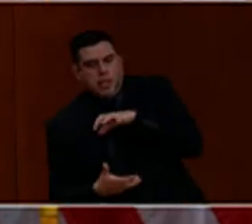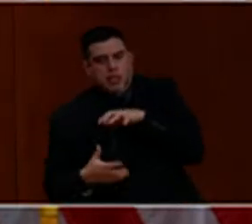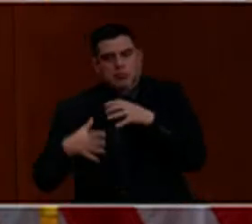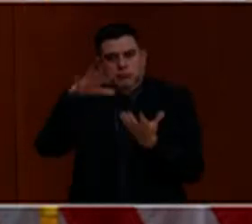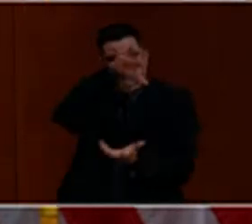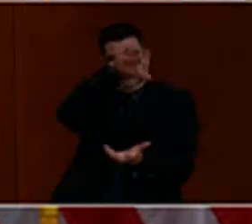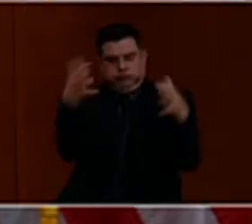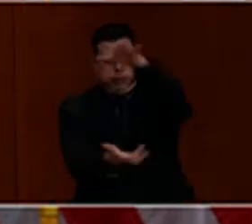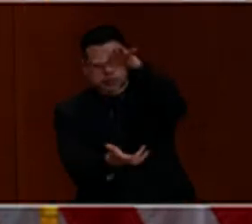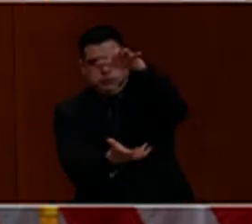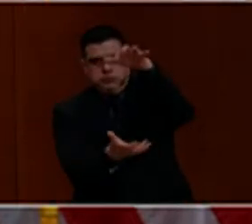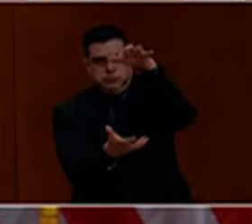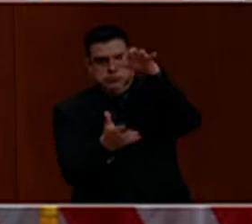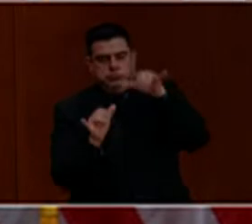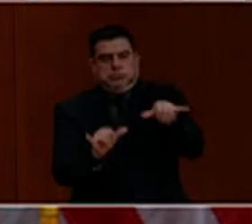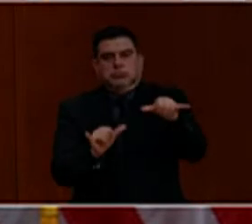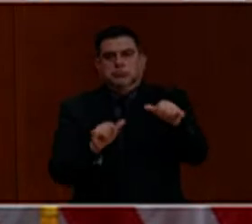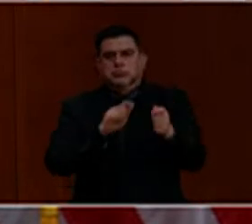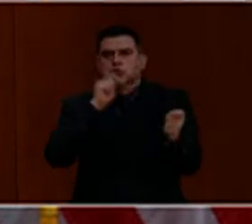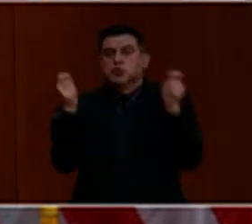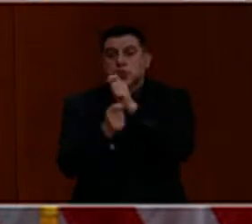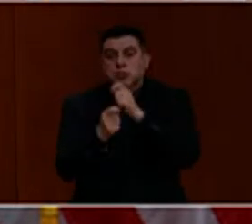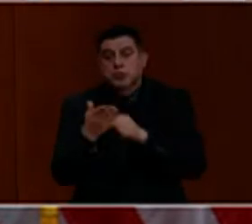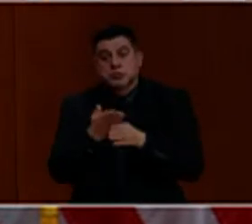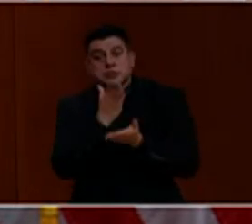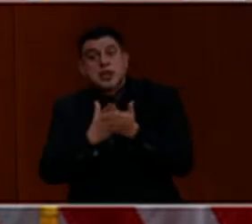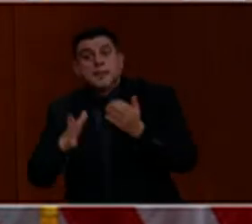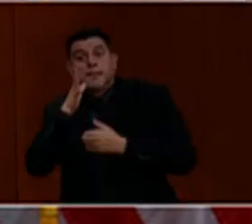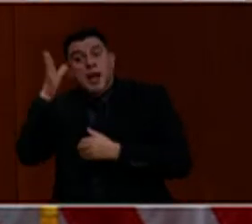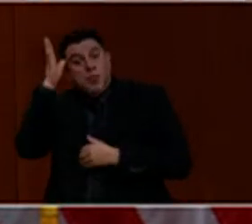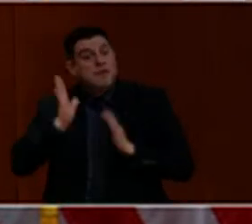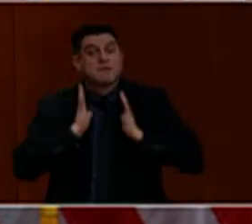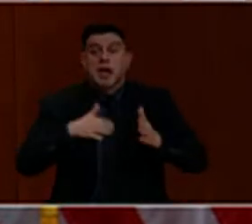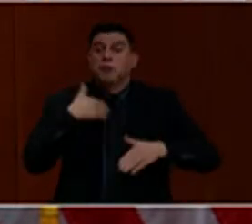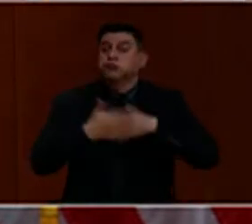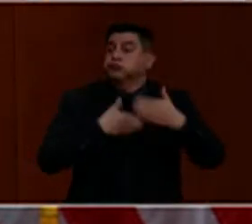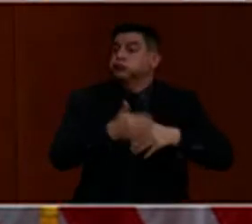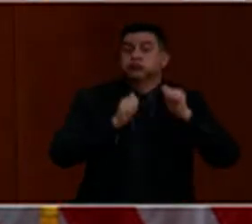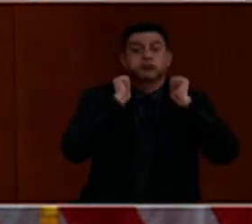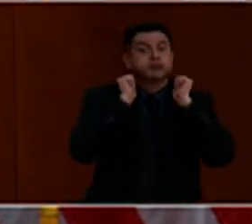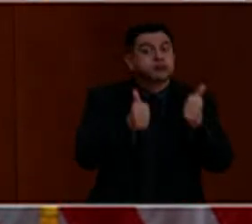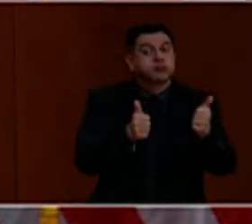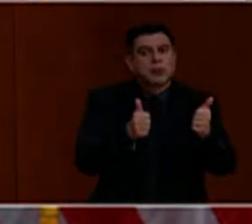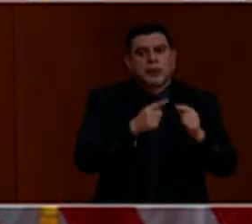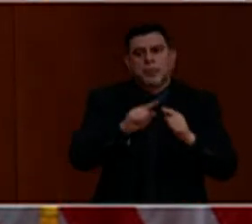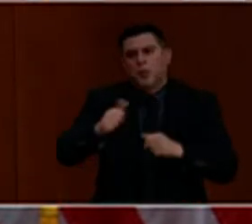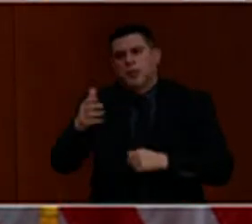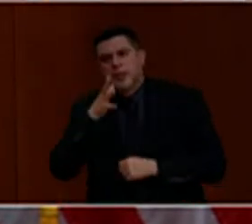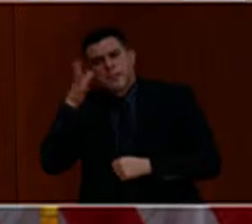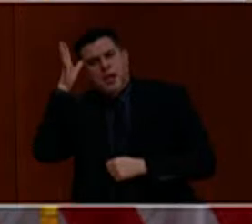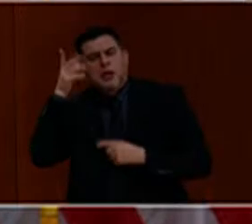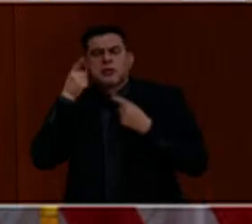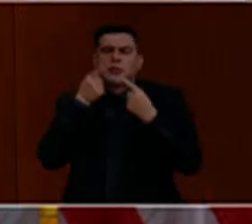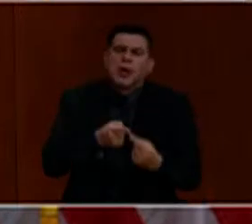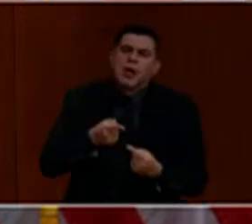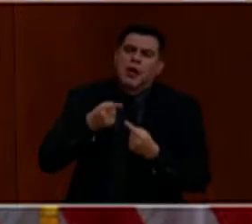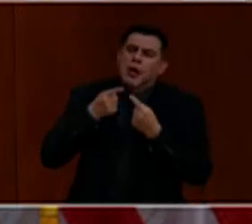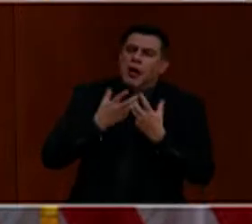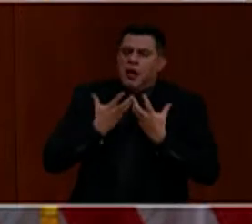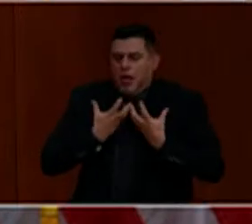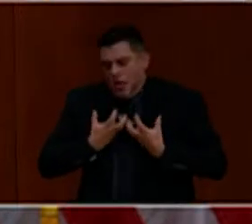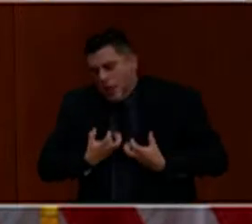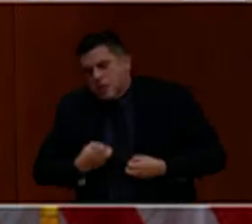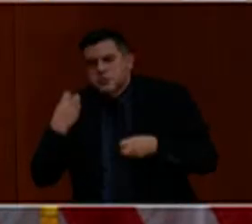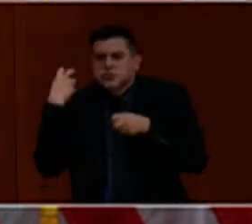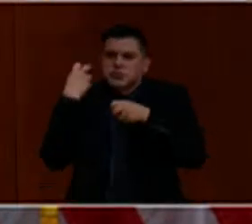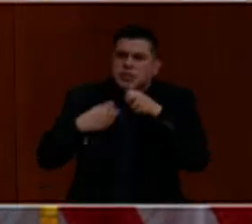probably handle that no problem because of their circumstances. There's others where, man, that is a real struggle, particularly when you have a single parent